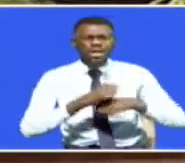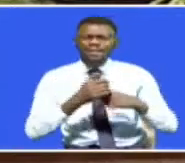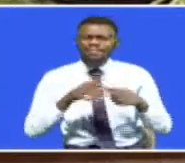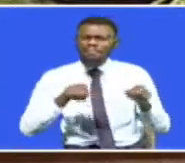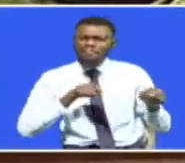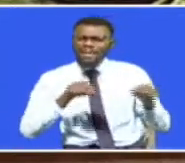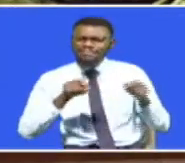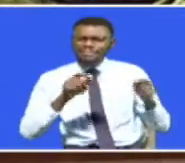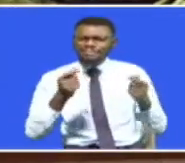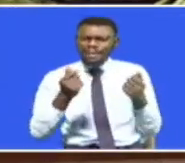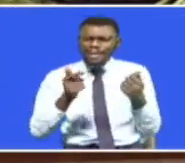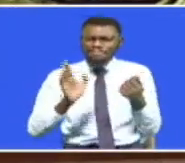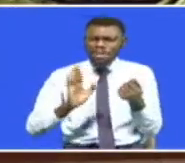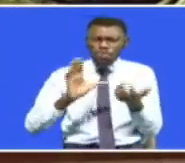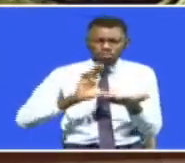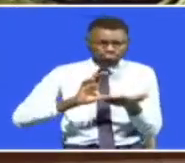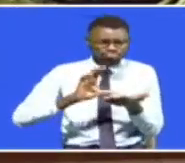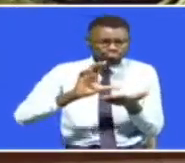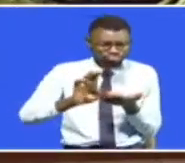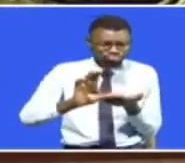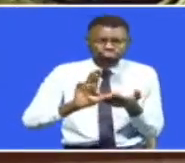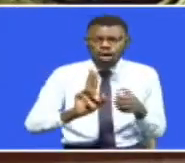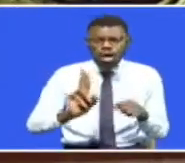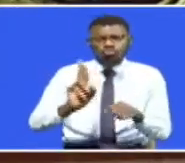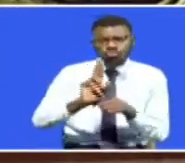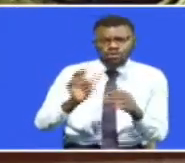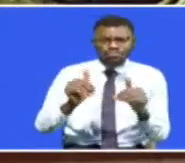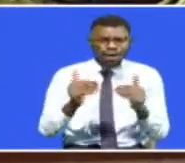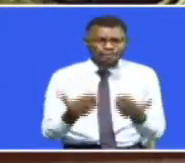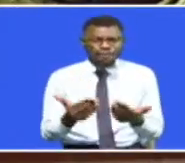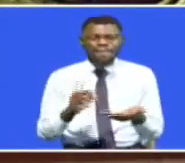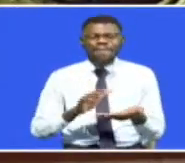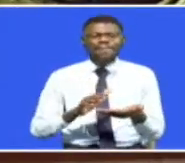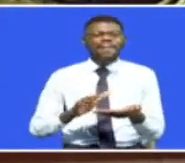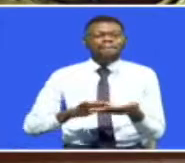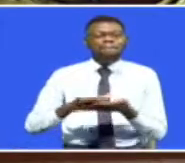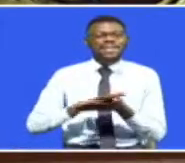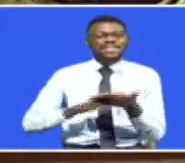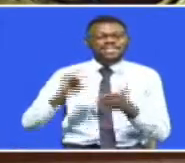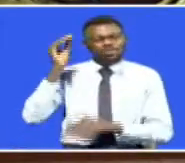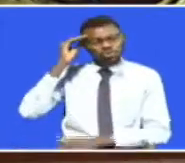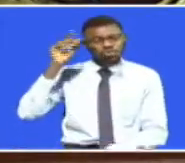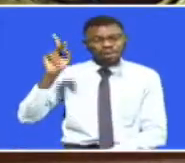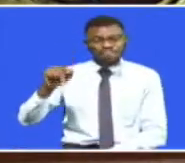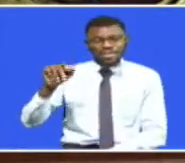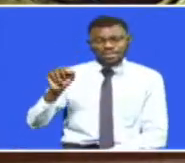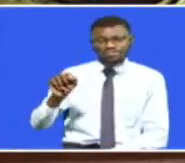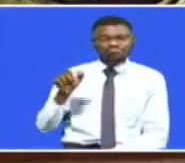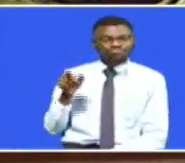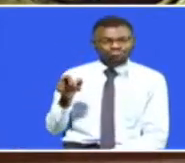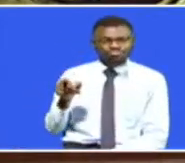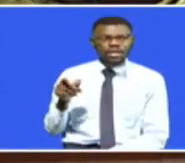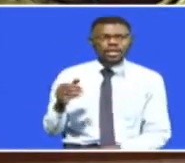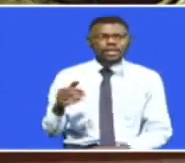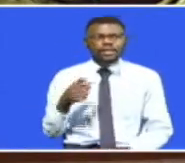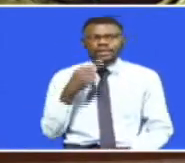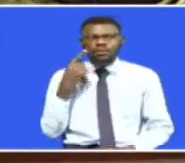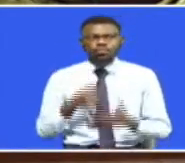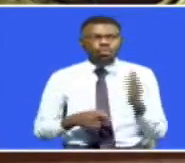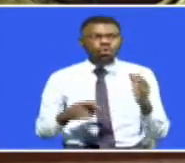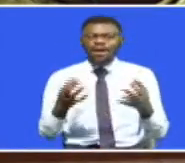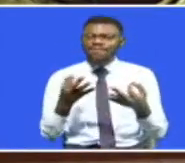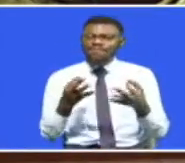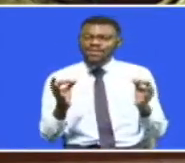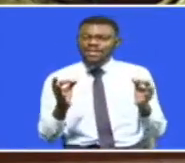shillings disbursed to schools. A circular by Basic Education Principal Secretary Belio Kipsang on the release of free day